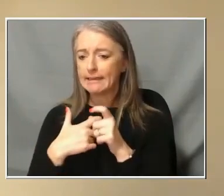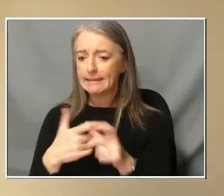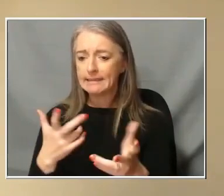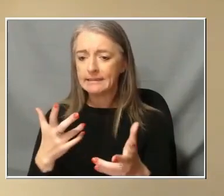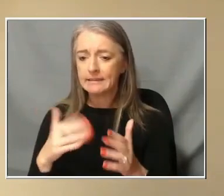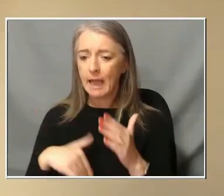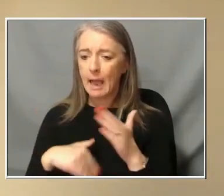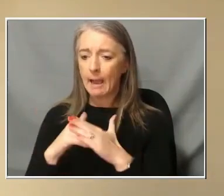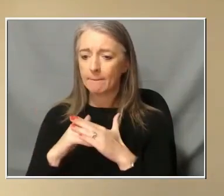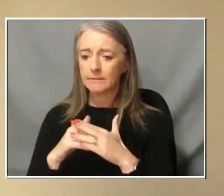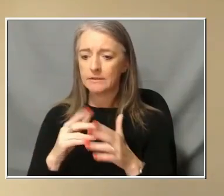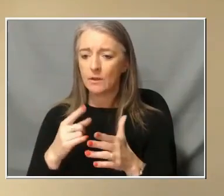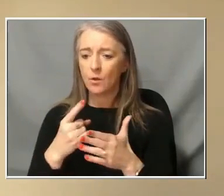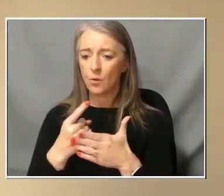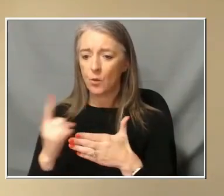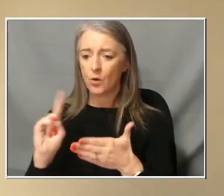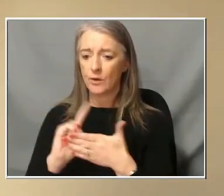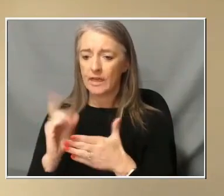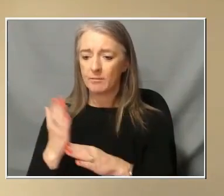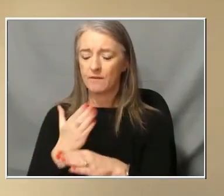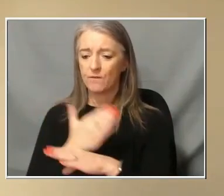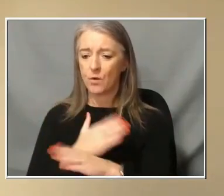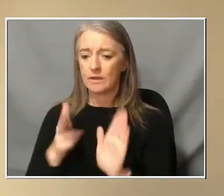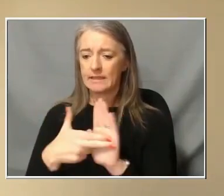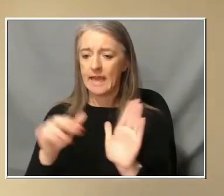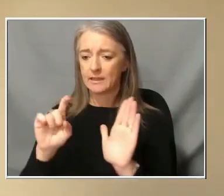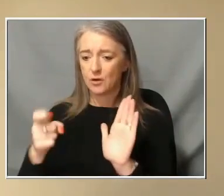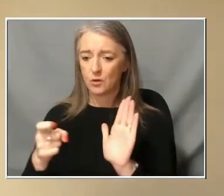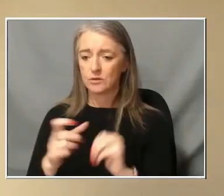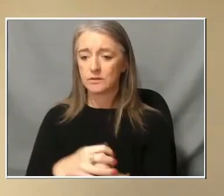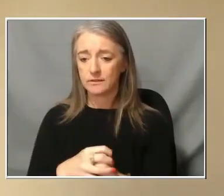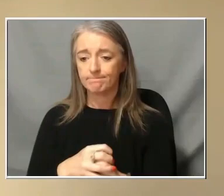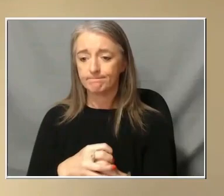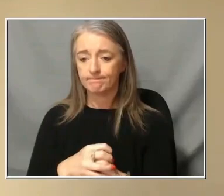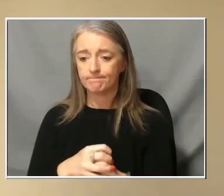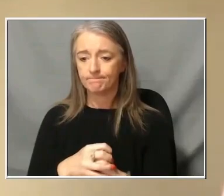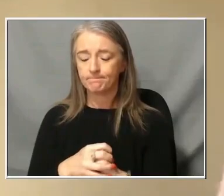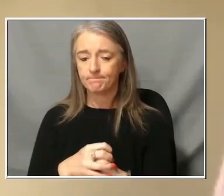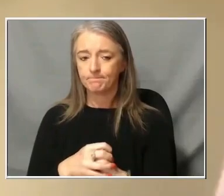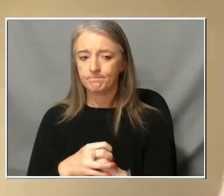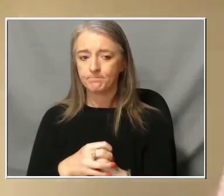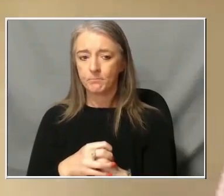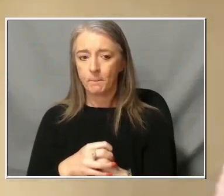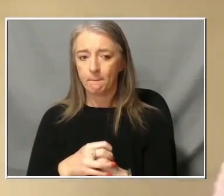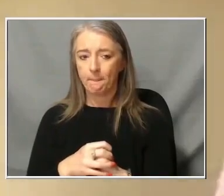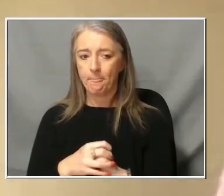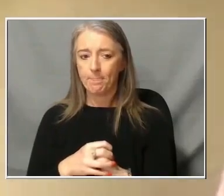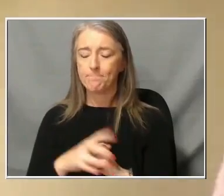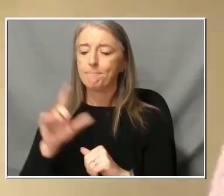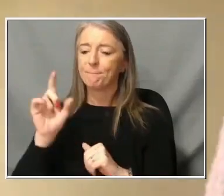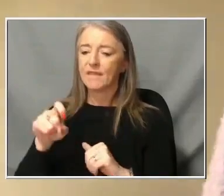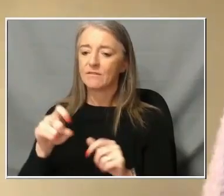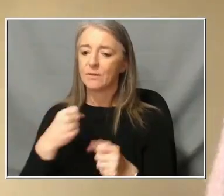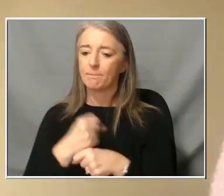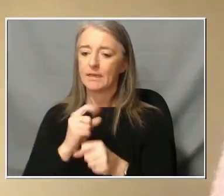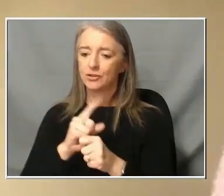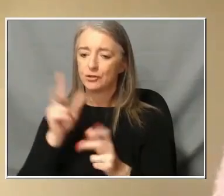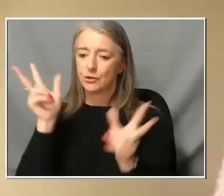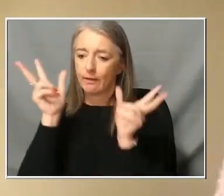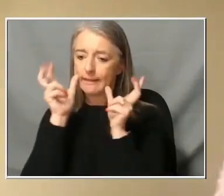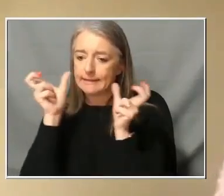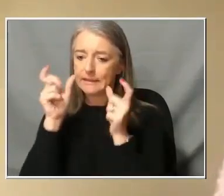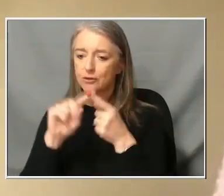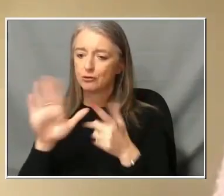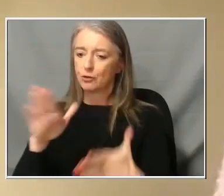up to, the week before my diagnosis. So wow. You just have to make sure you're listening to your body and